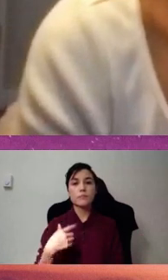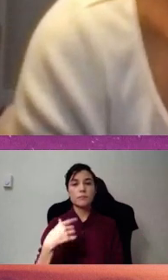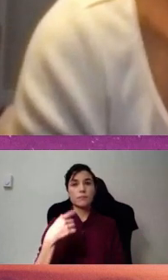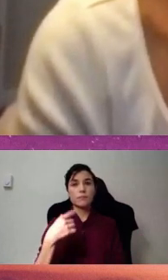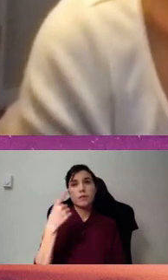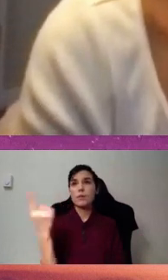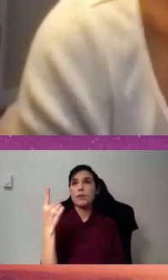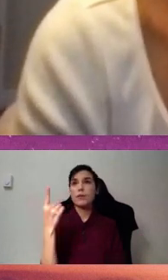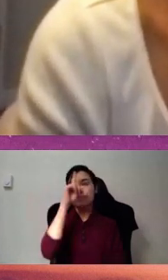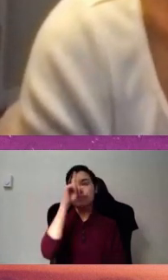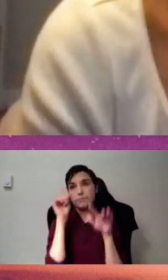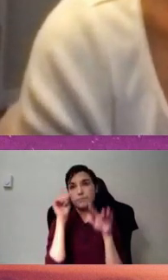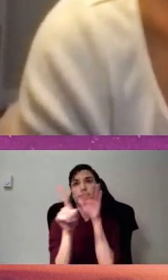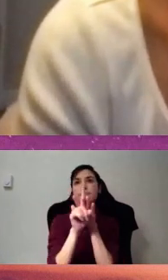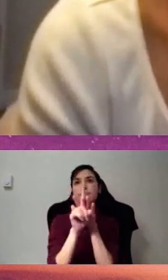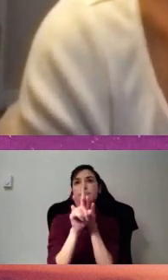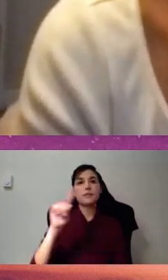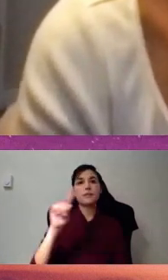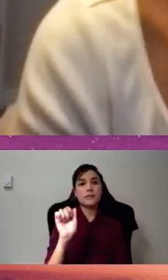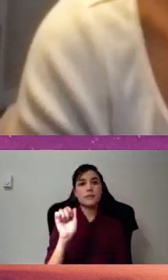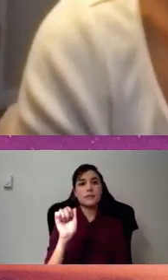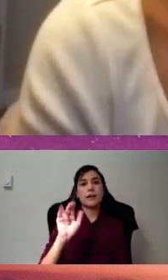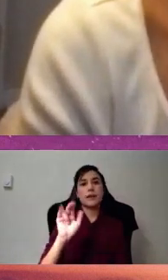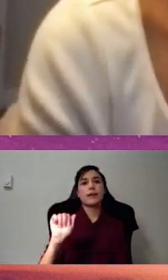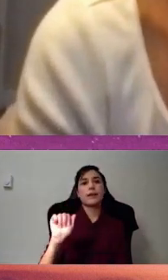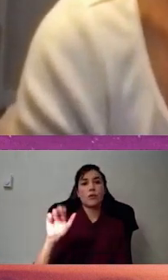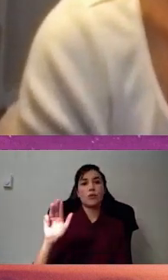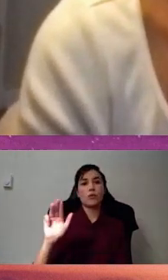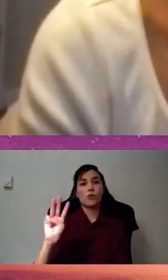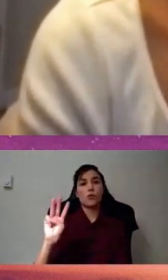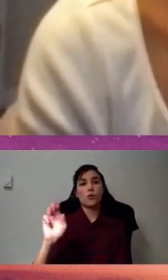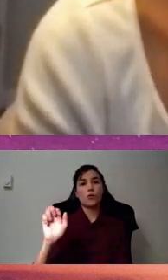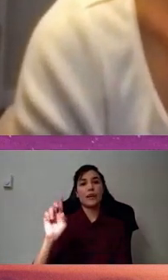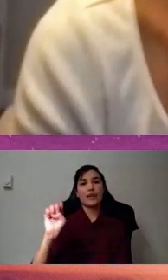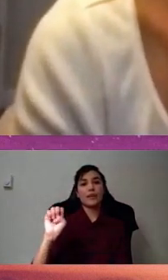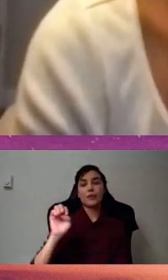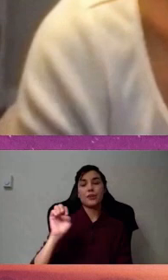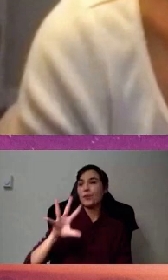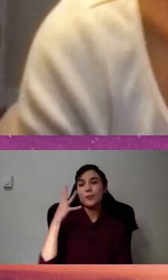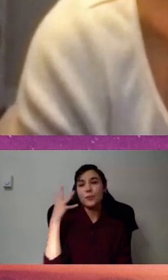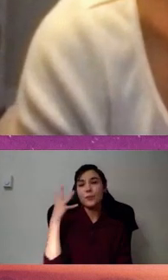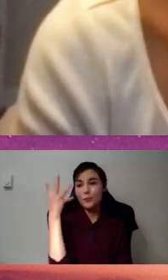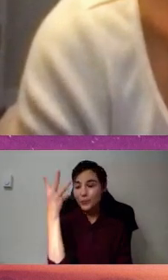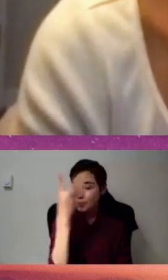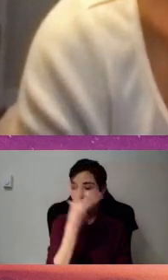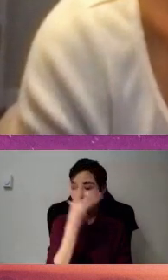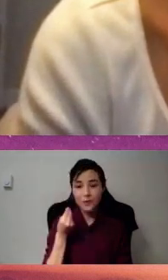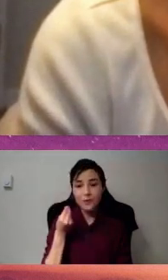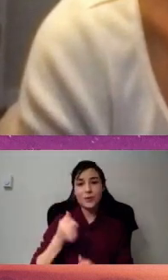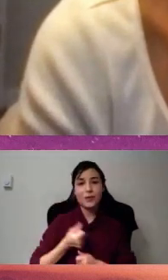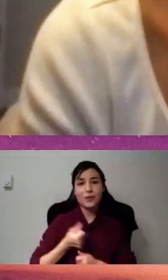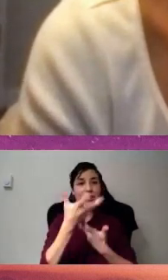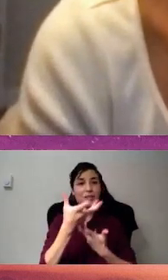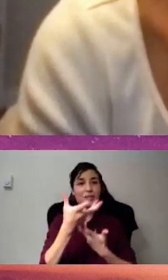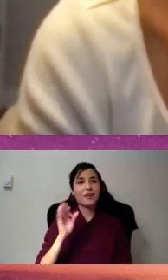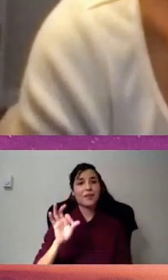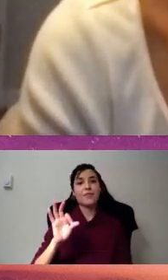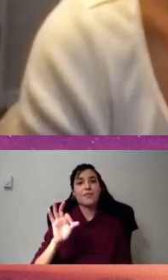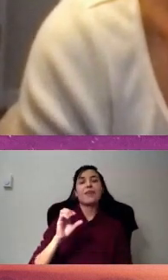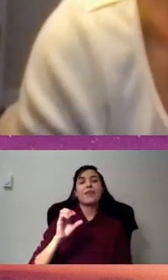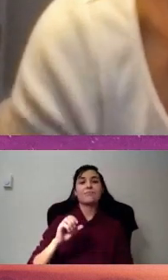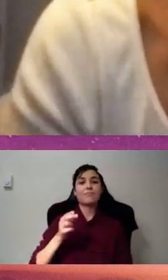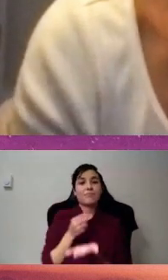to mind, and her elegance and her beautiful expression of authenticity, especially being a Black child with heterosexual